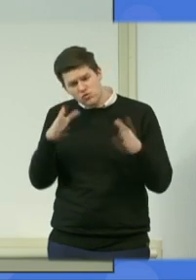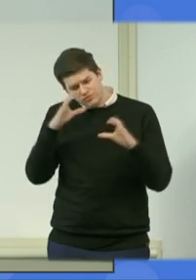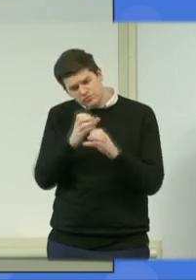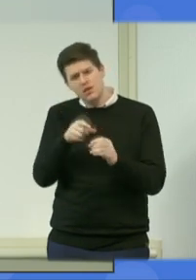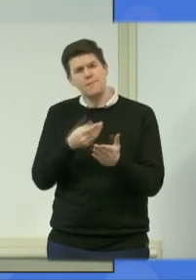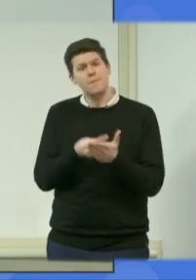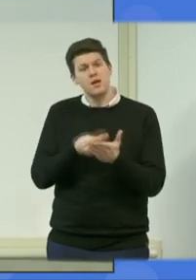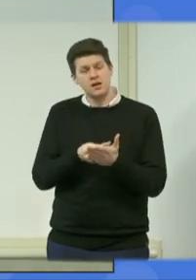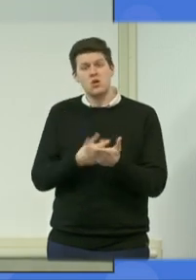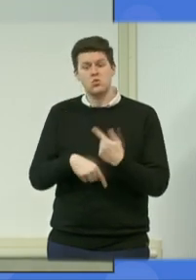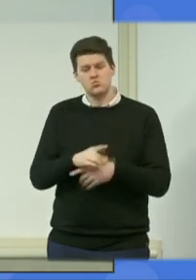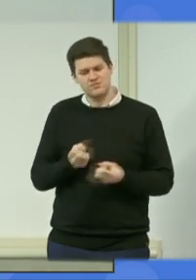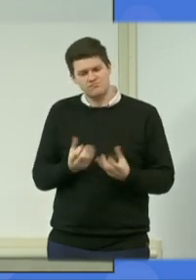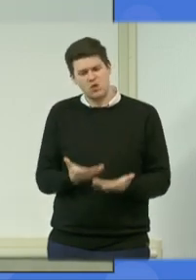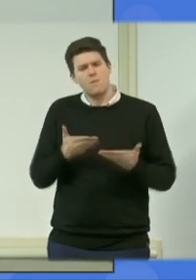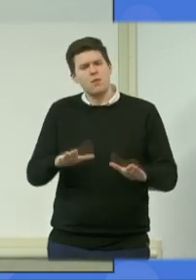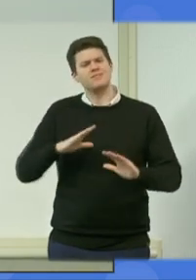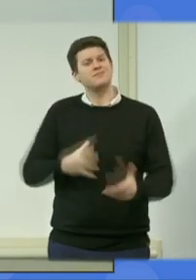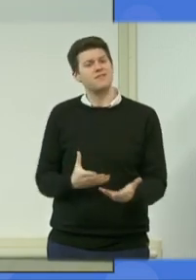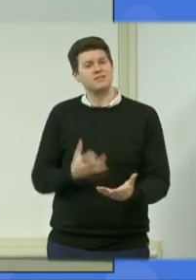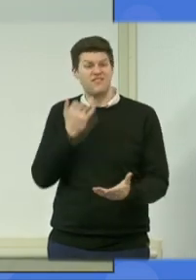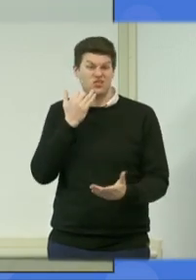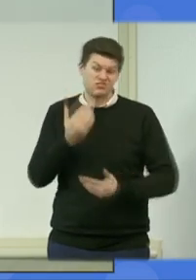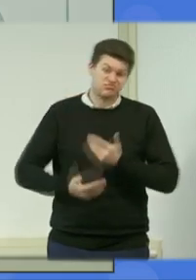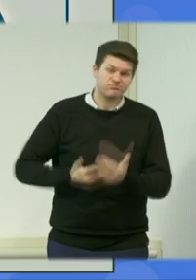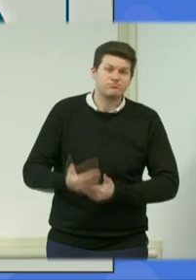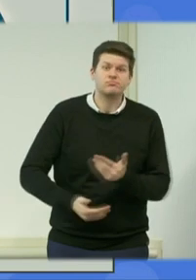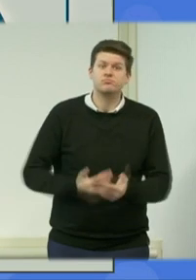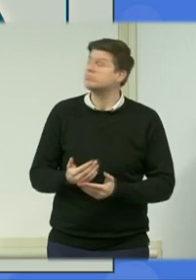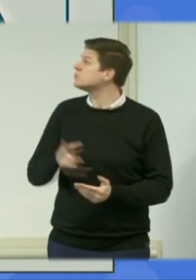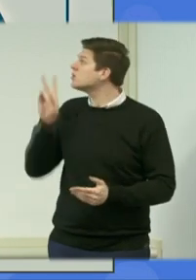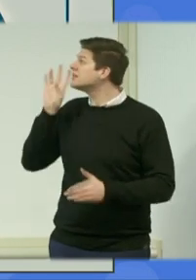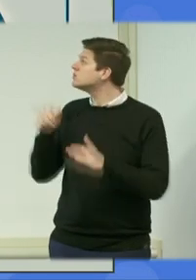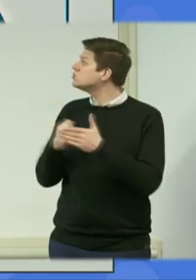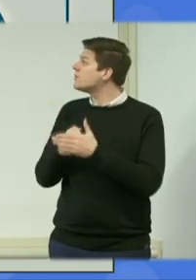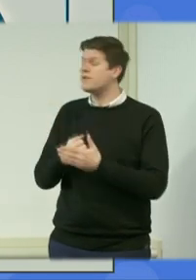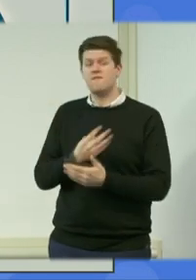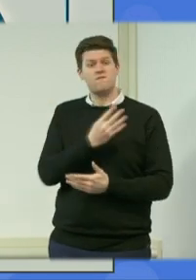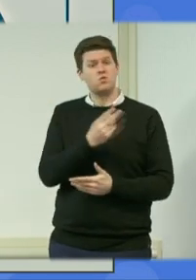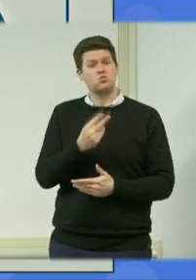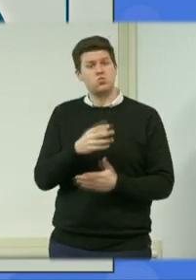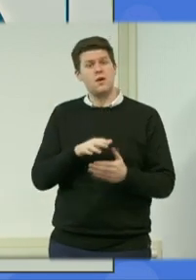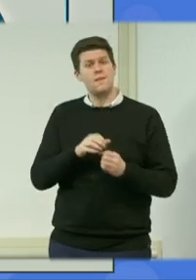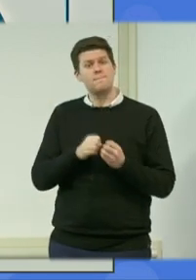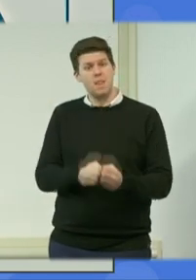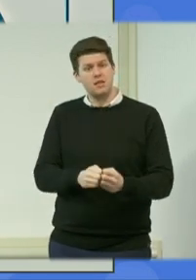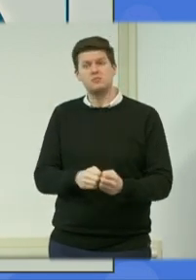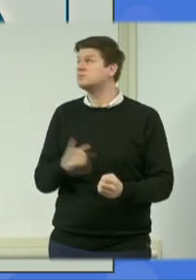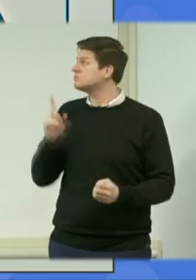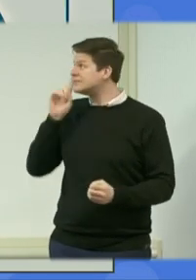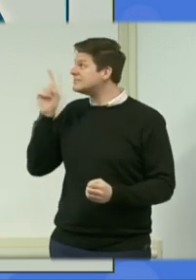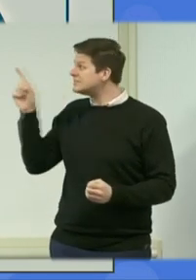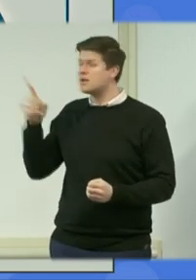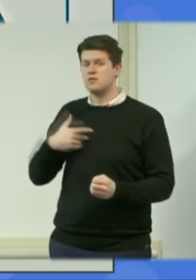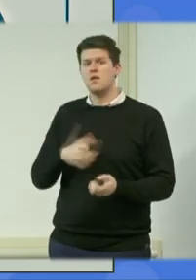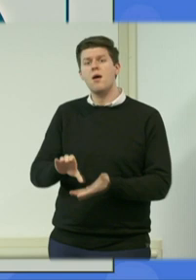available to spend on public services day to day. So you'll see the top number up there, £42 billion, is the total budget. So when you see the budget process going through